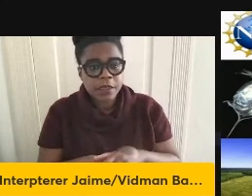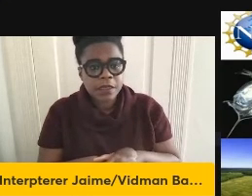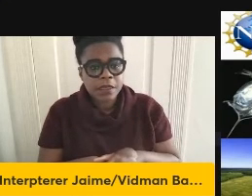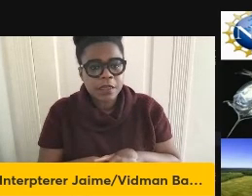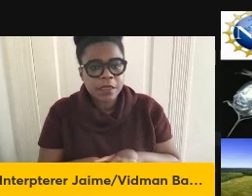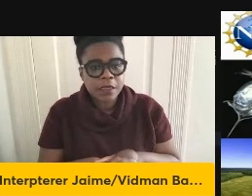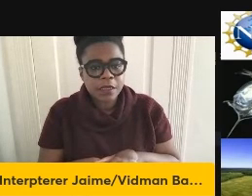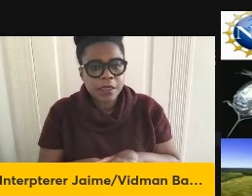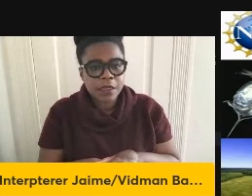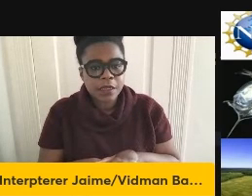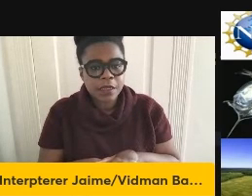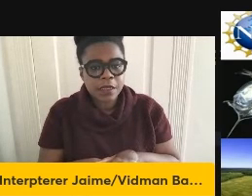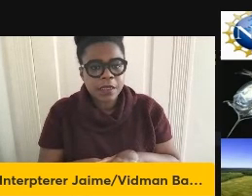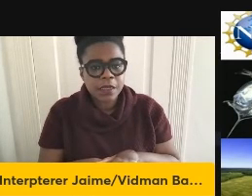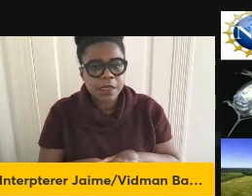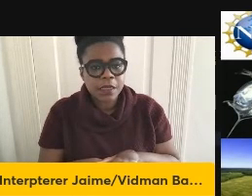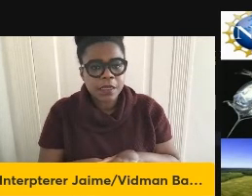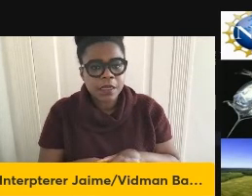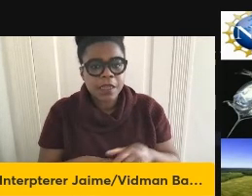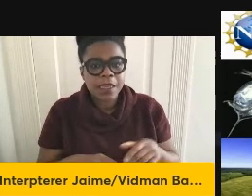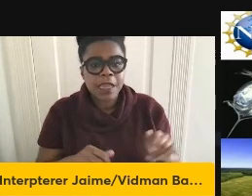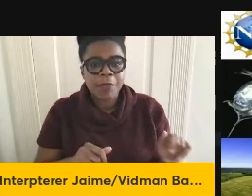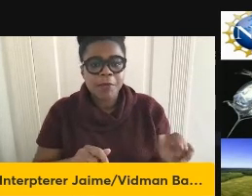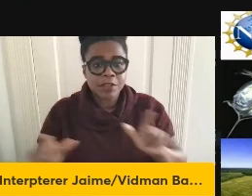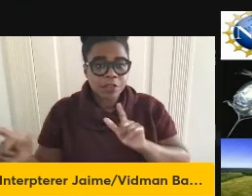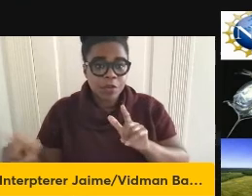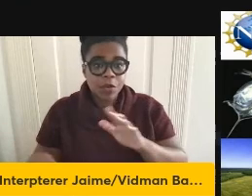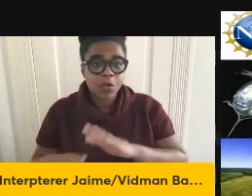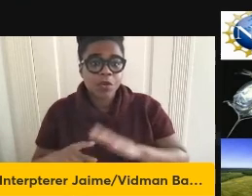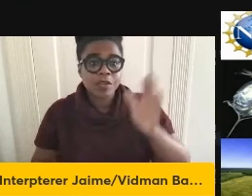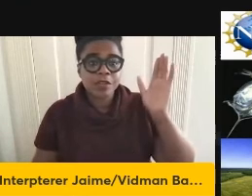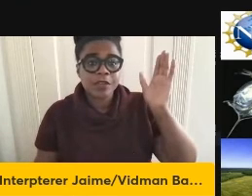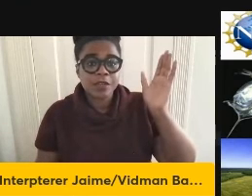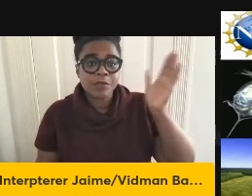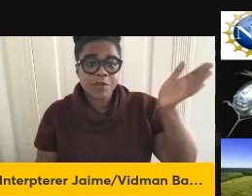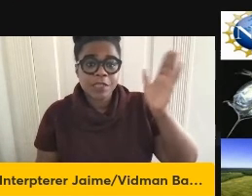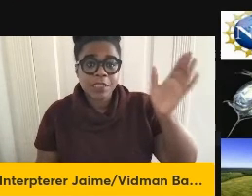I shared my screen. It's on presentation mode.